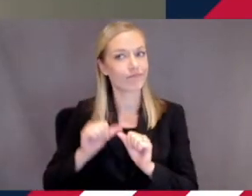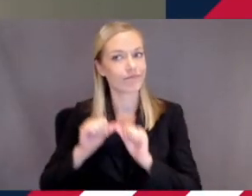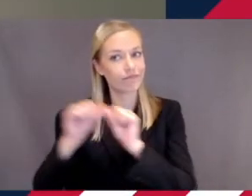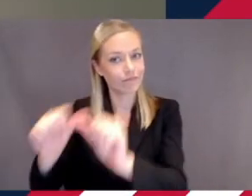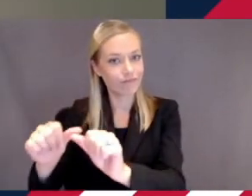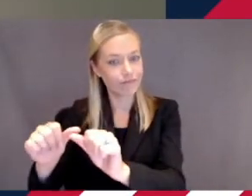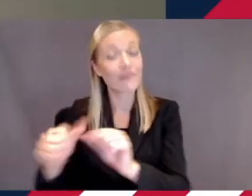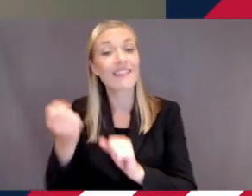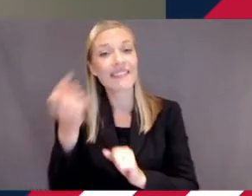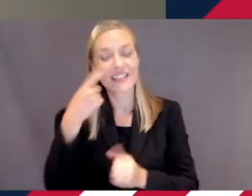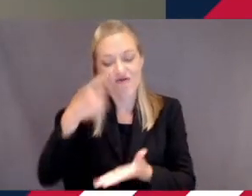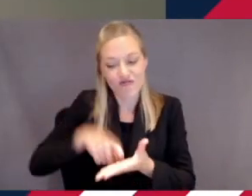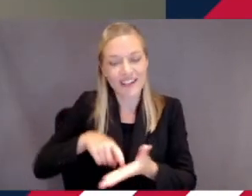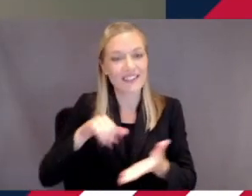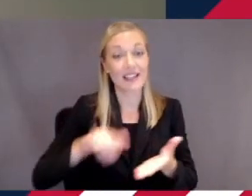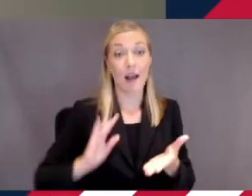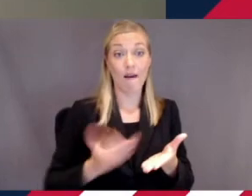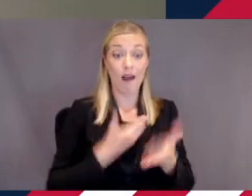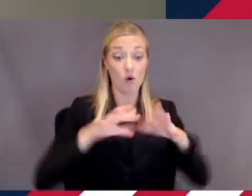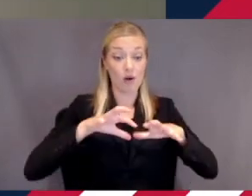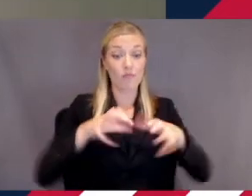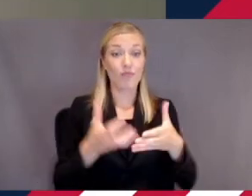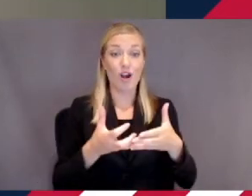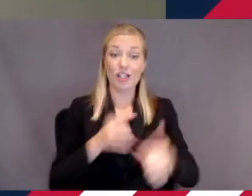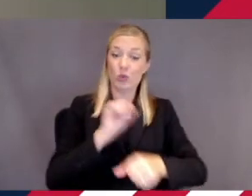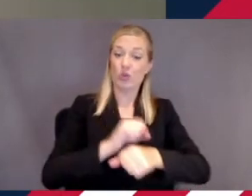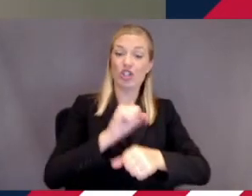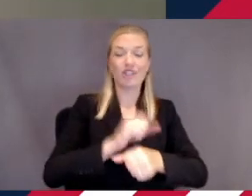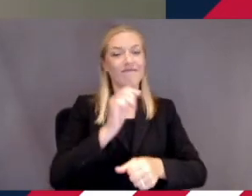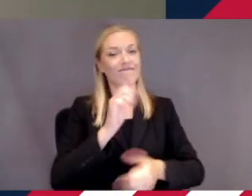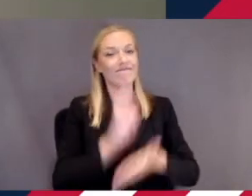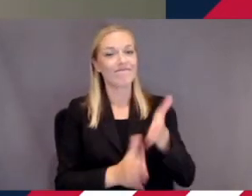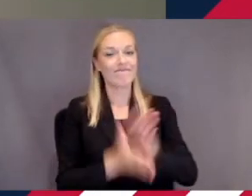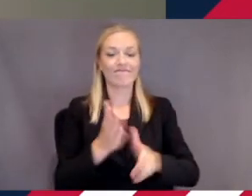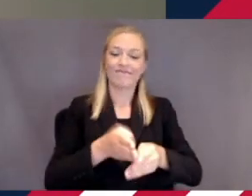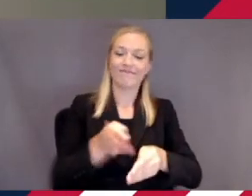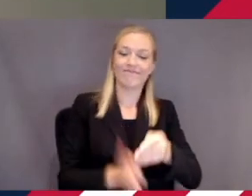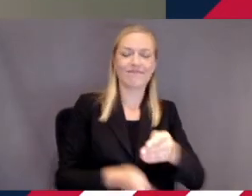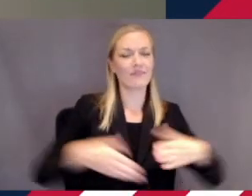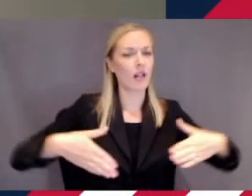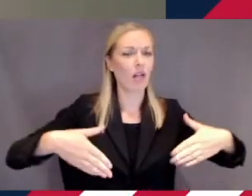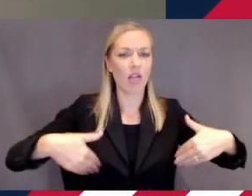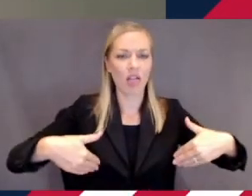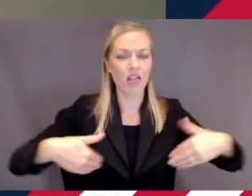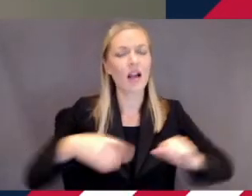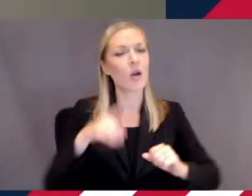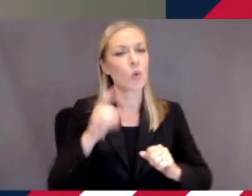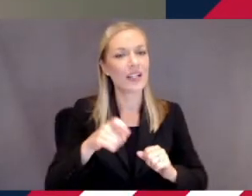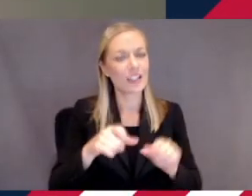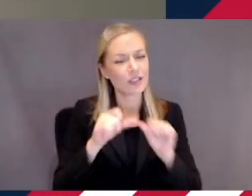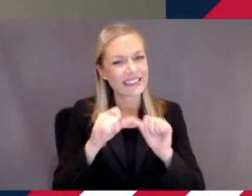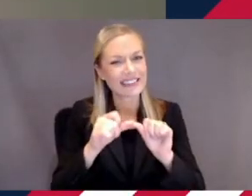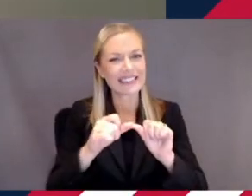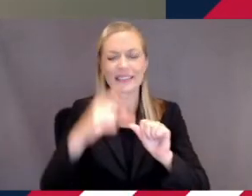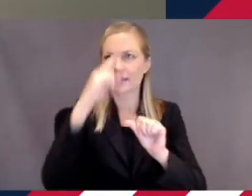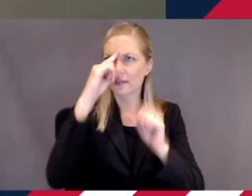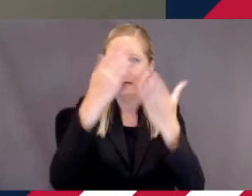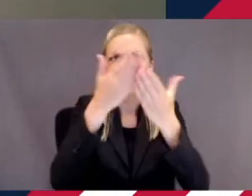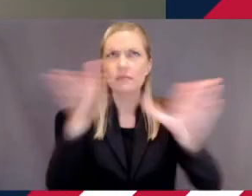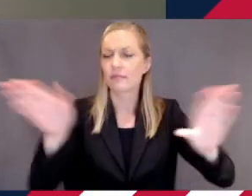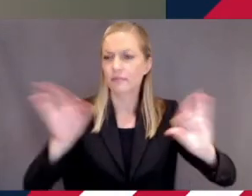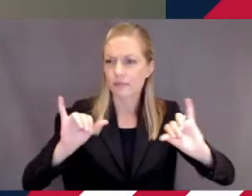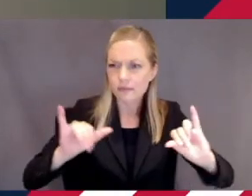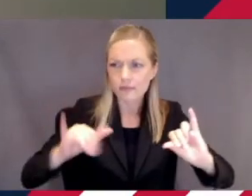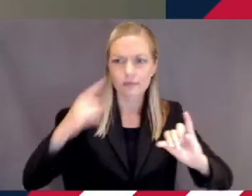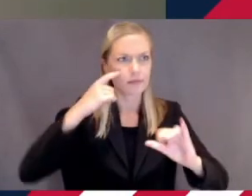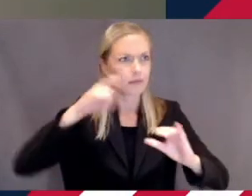of diversity and democracy, we need to continually be open to new voters and new voices. And this is the work